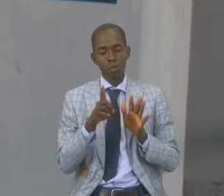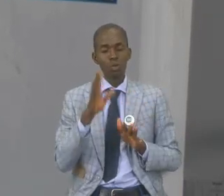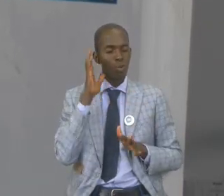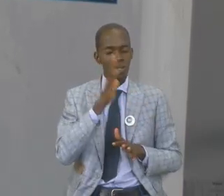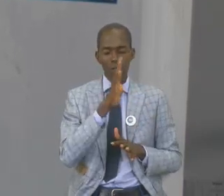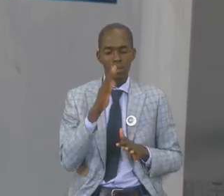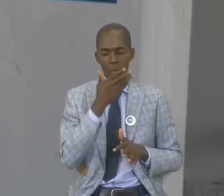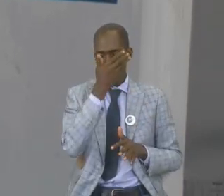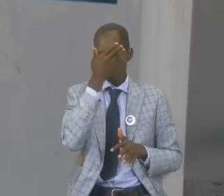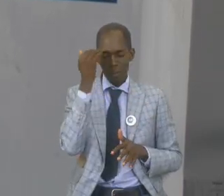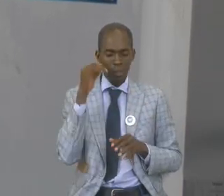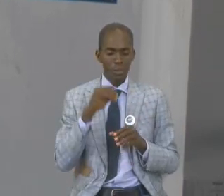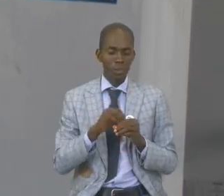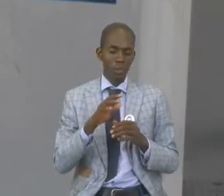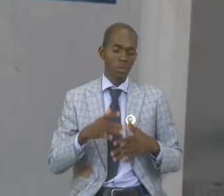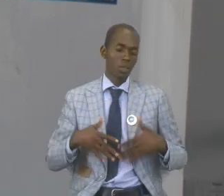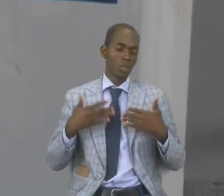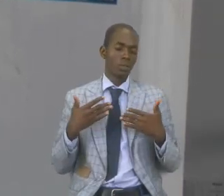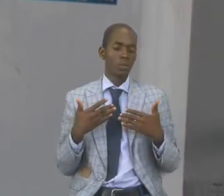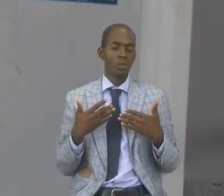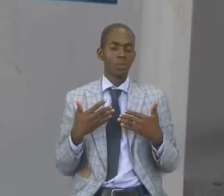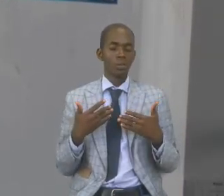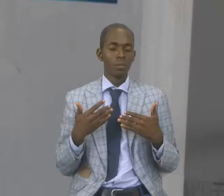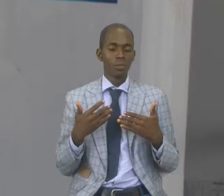And the name of that person is Daniel.